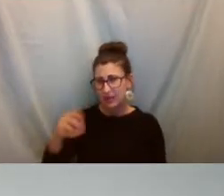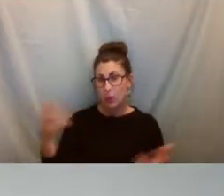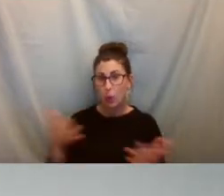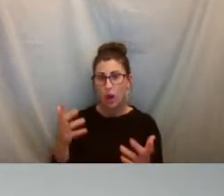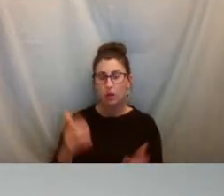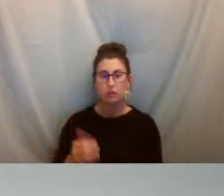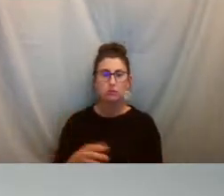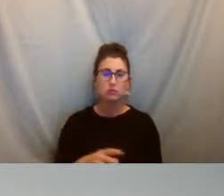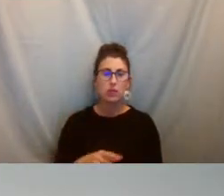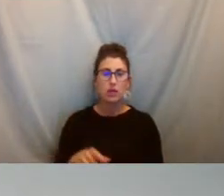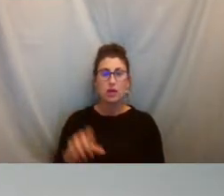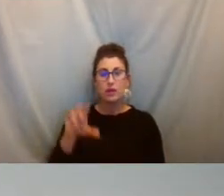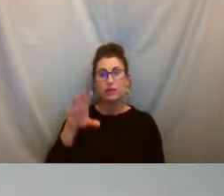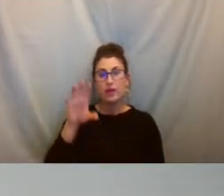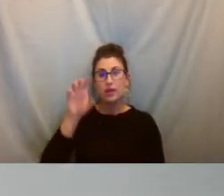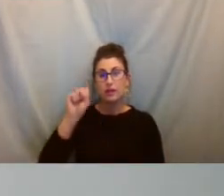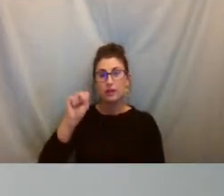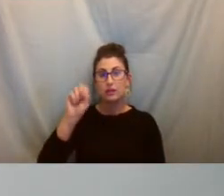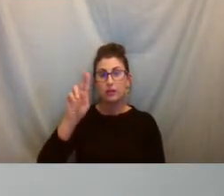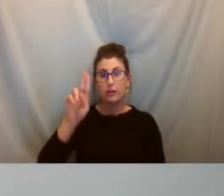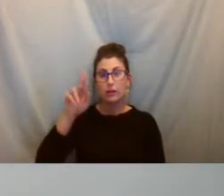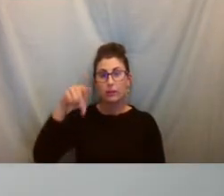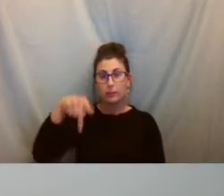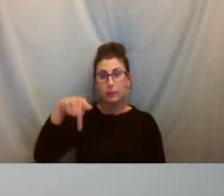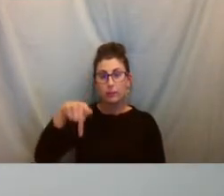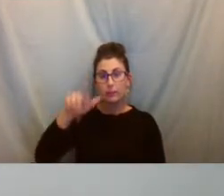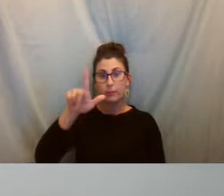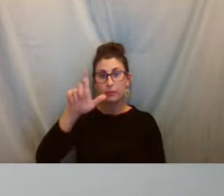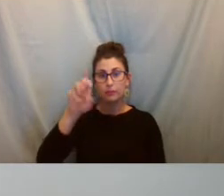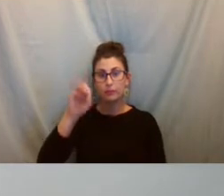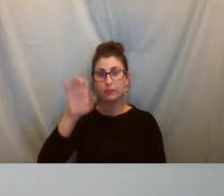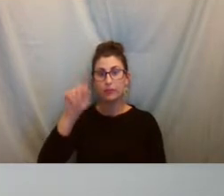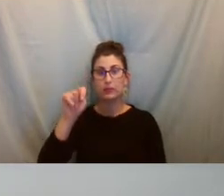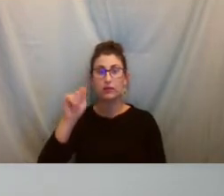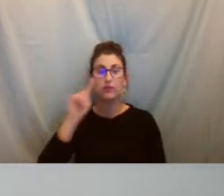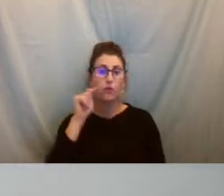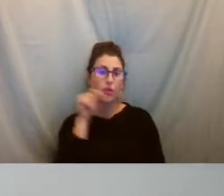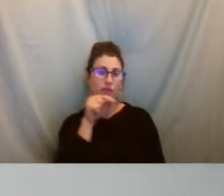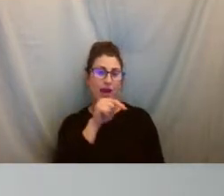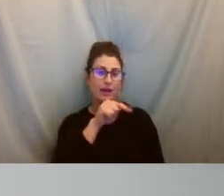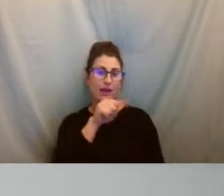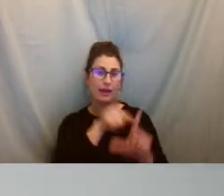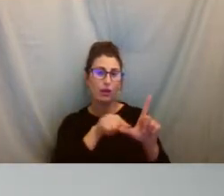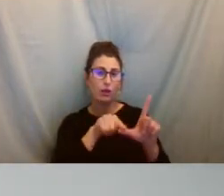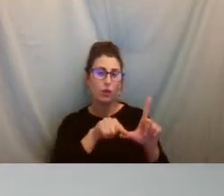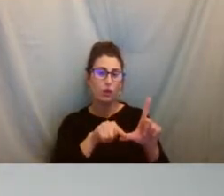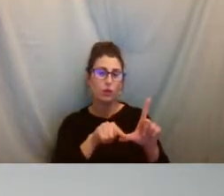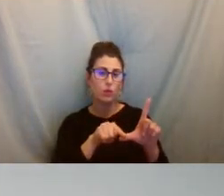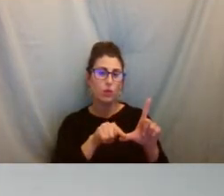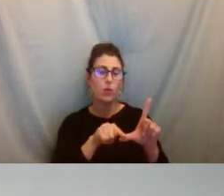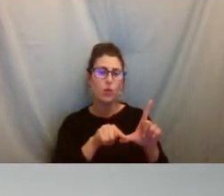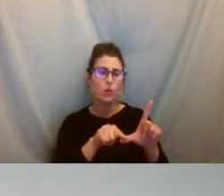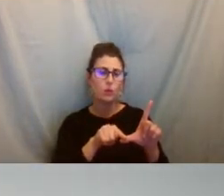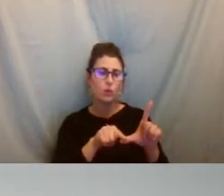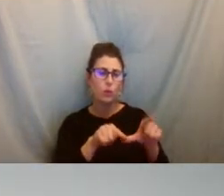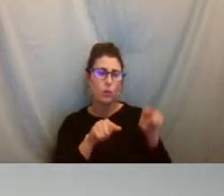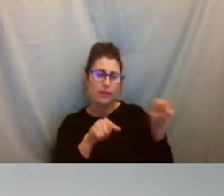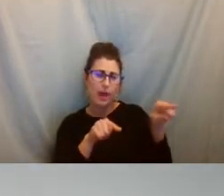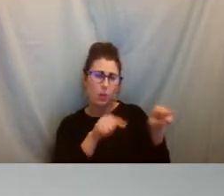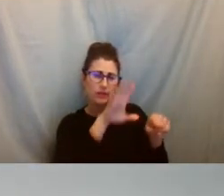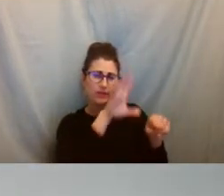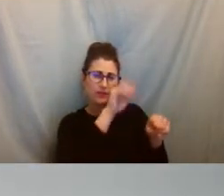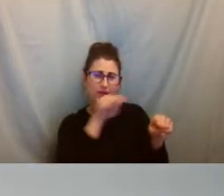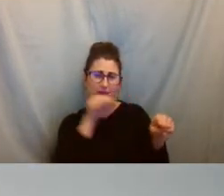much would that be? What would be the supplement to that angle? What would be the supplement to a 50-degree angle? That represents this